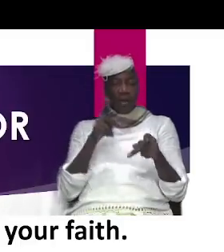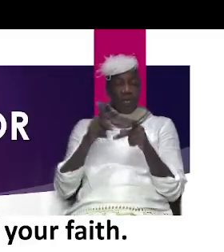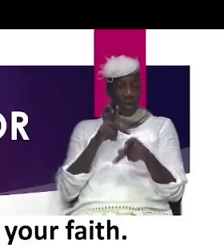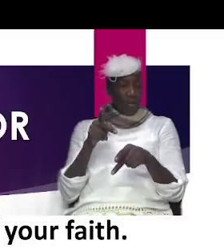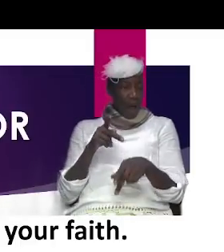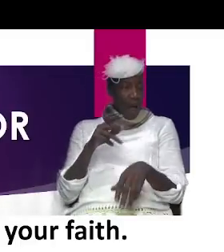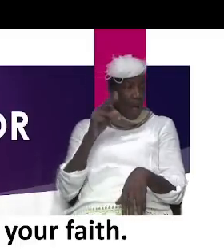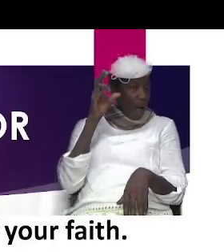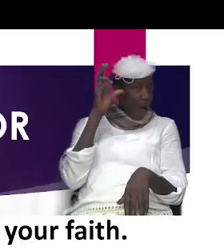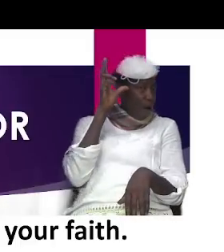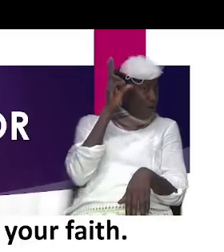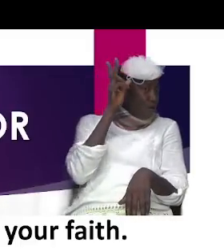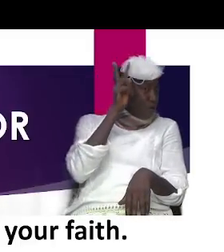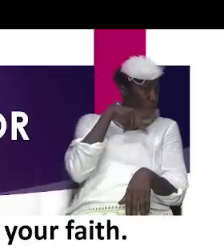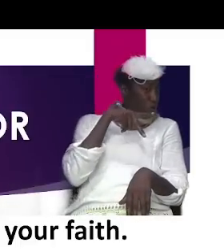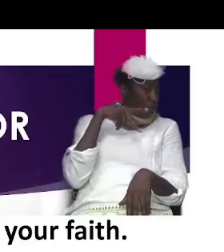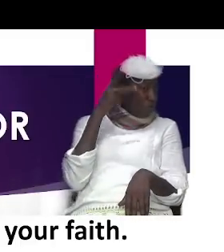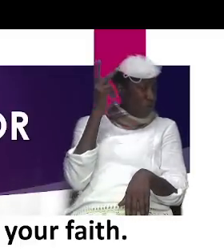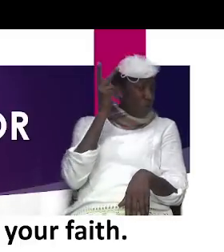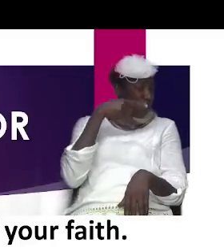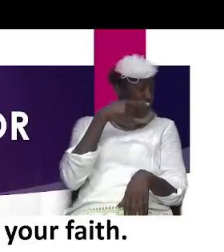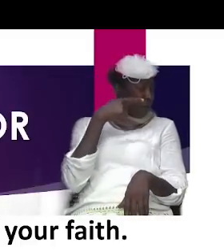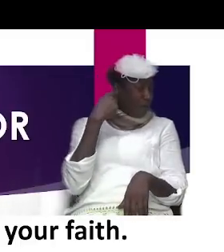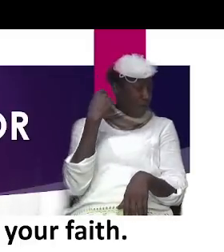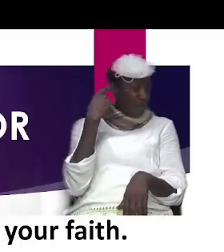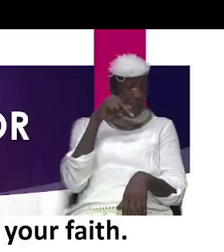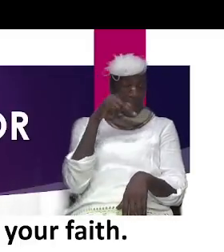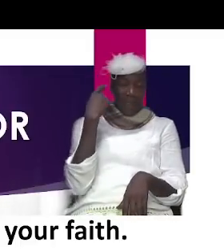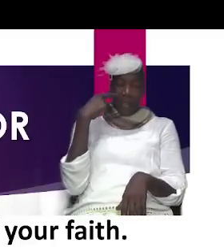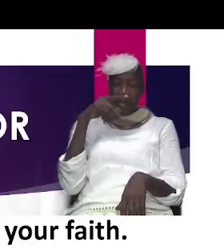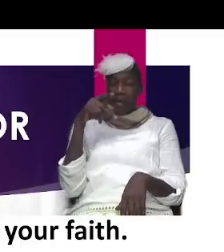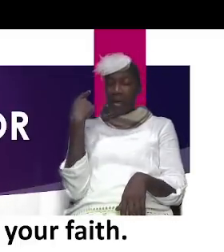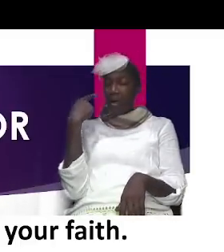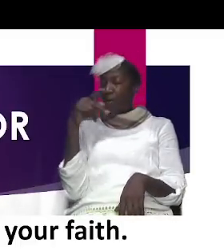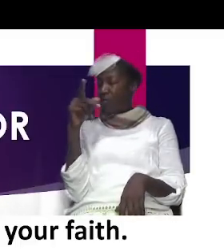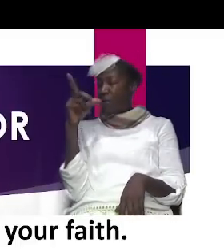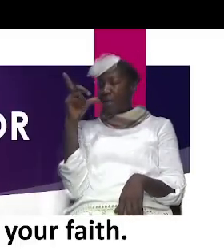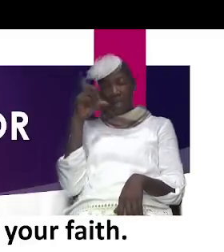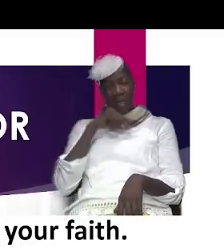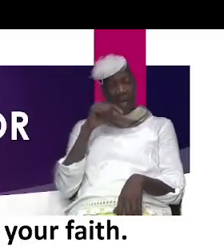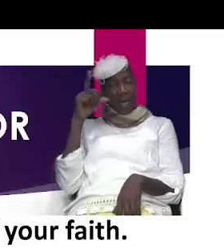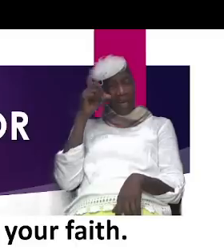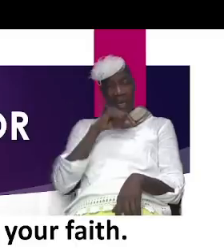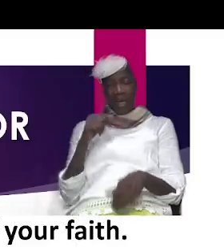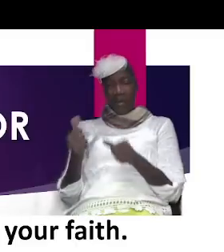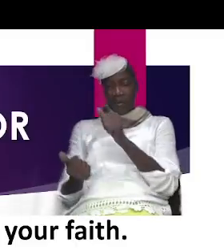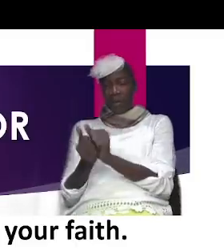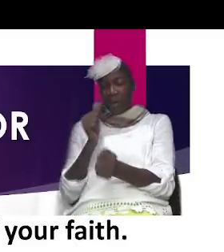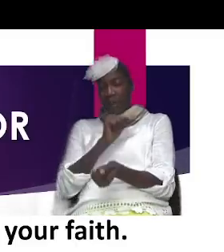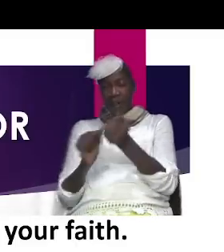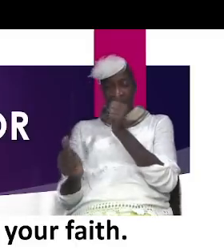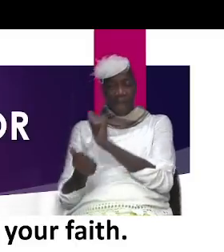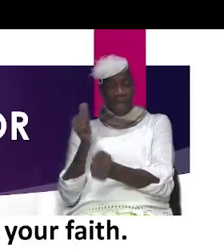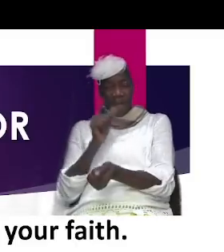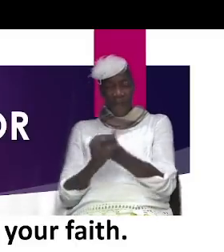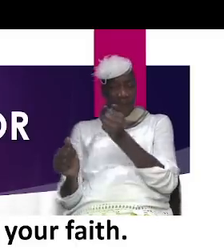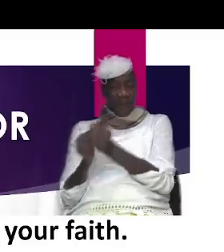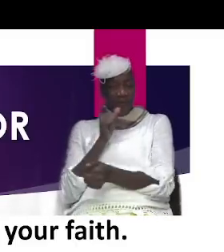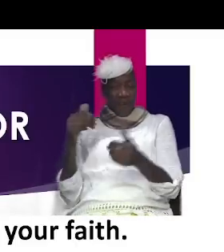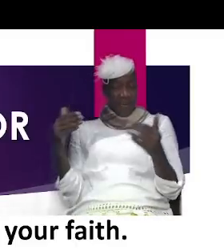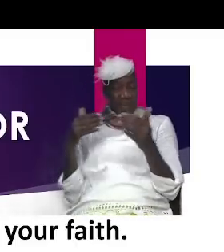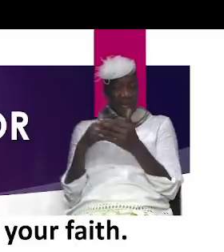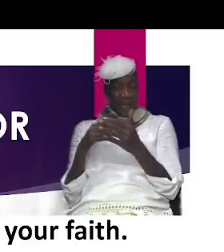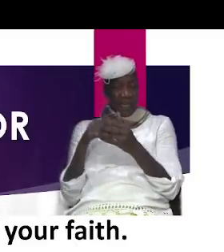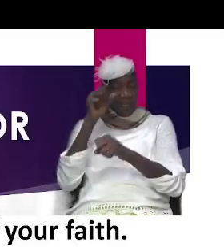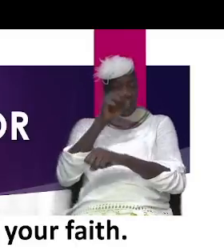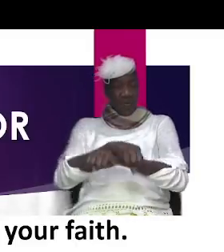folks say all kind of things and insult them, when folks fight against you at work and you get fired. And